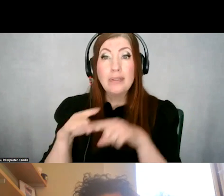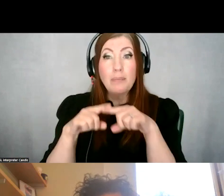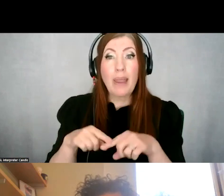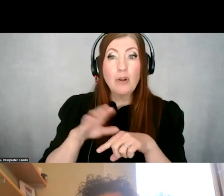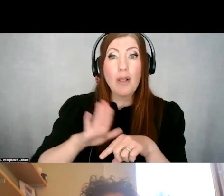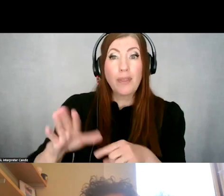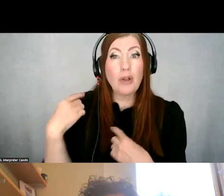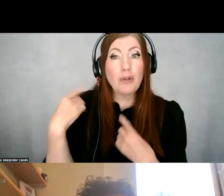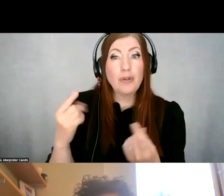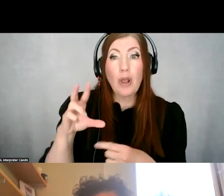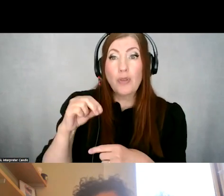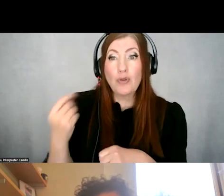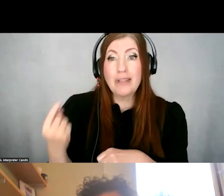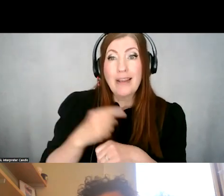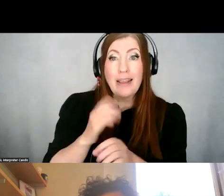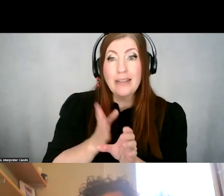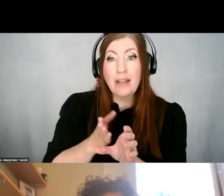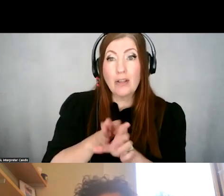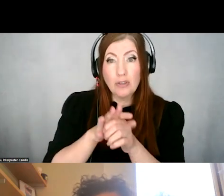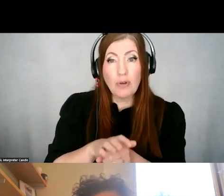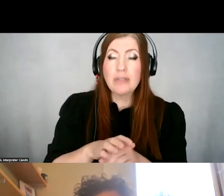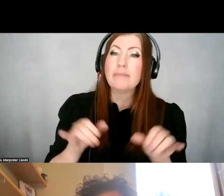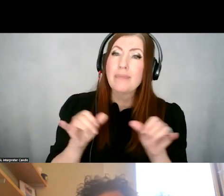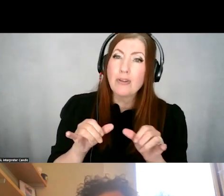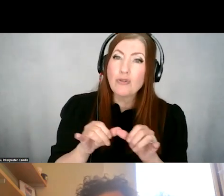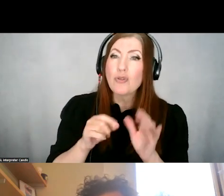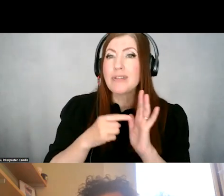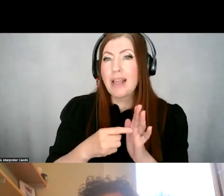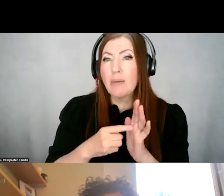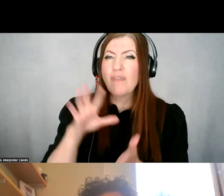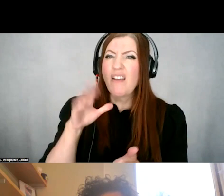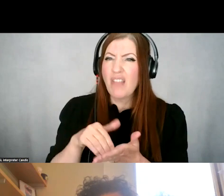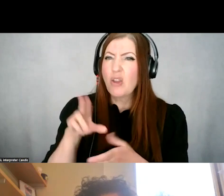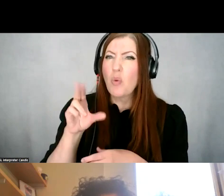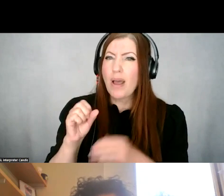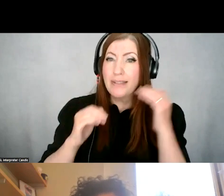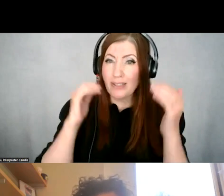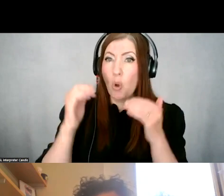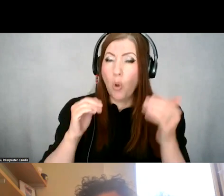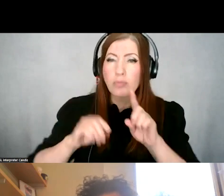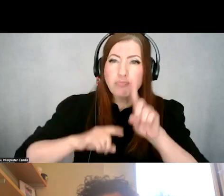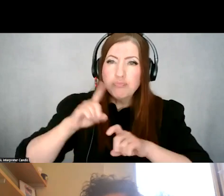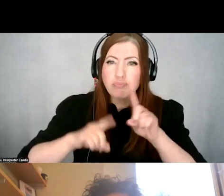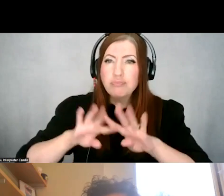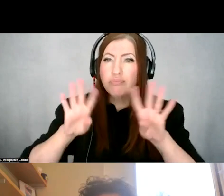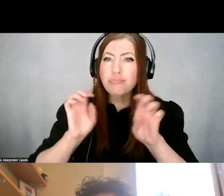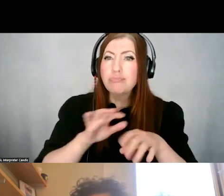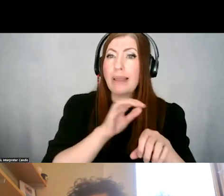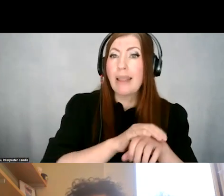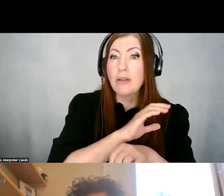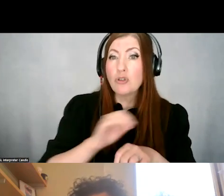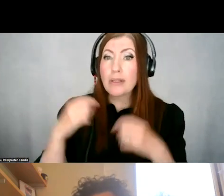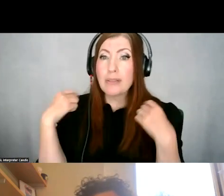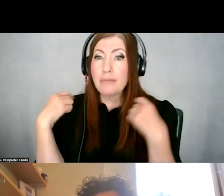distress. So we administered the K6, we took our sample of about 5,000 US adults, the survey was done in English and Spanish, and we put them